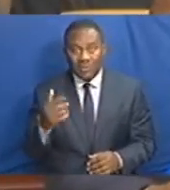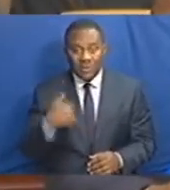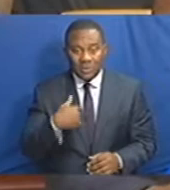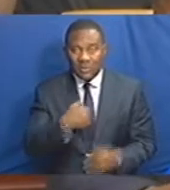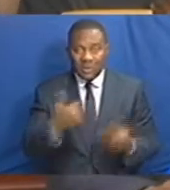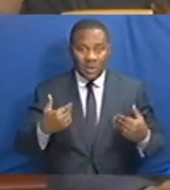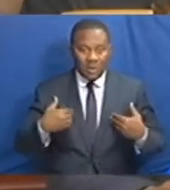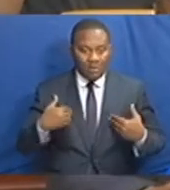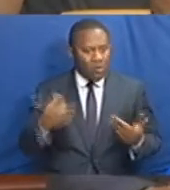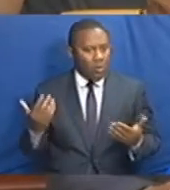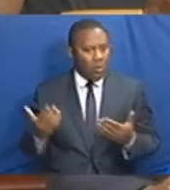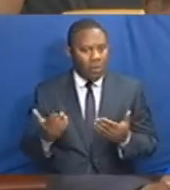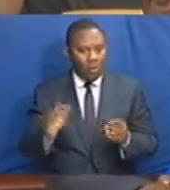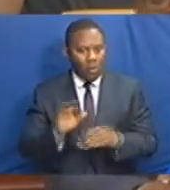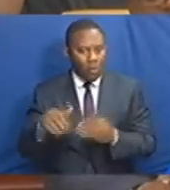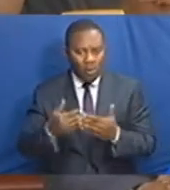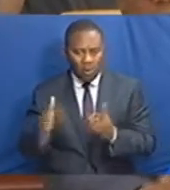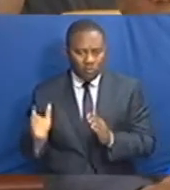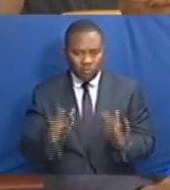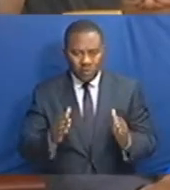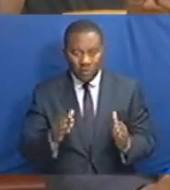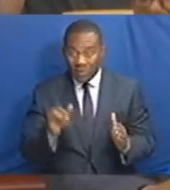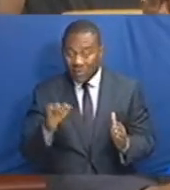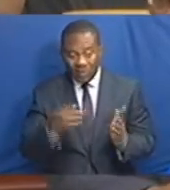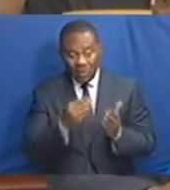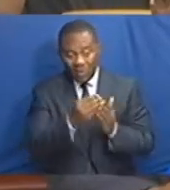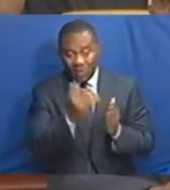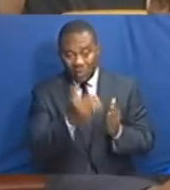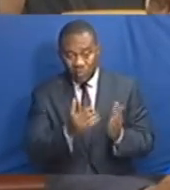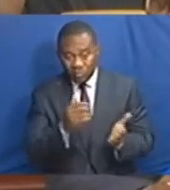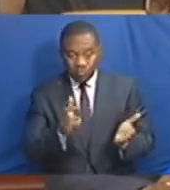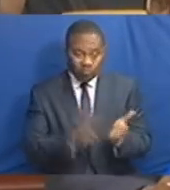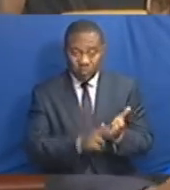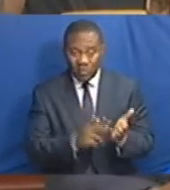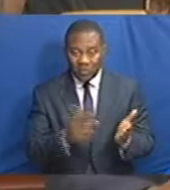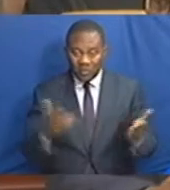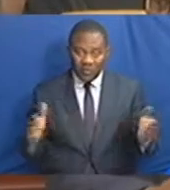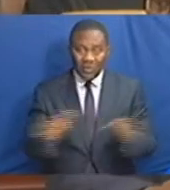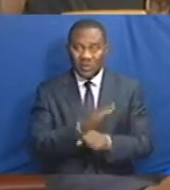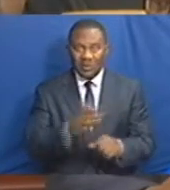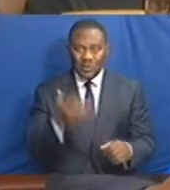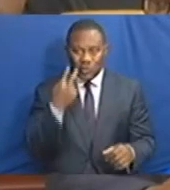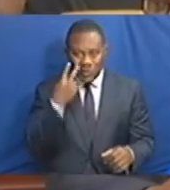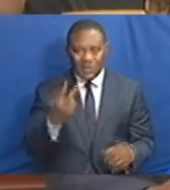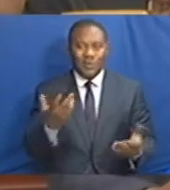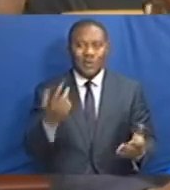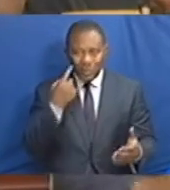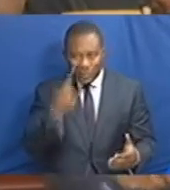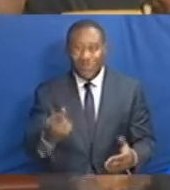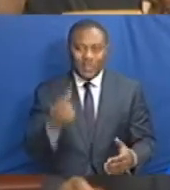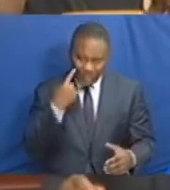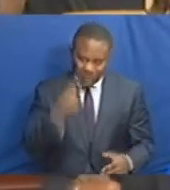have everything in place, when this budget has been actually executed, only God knows where we will be.